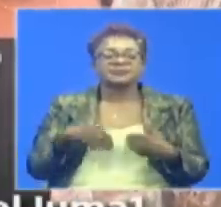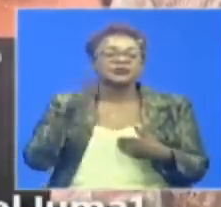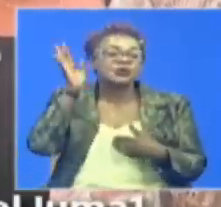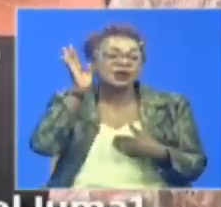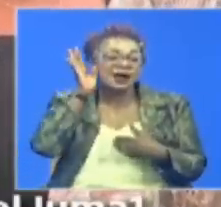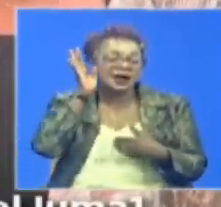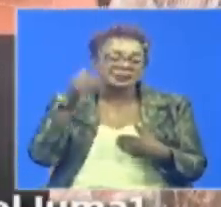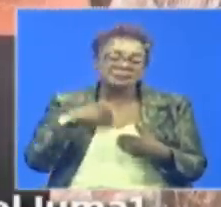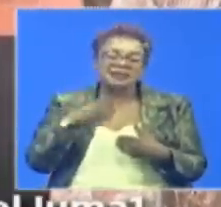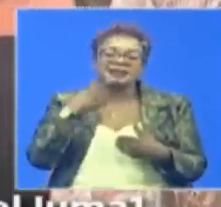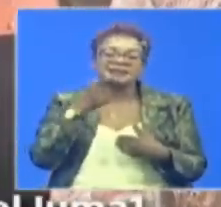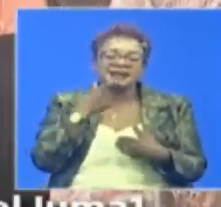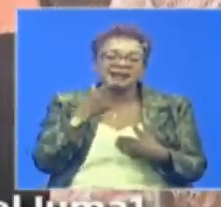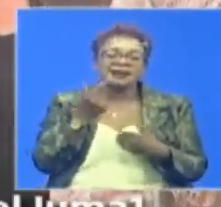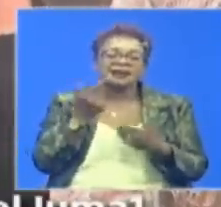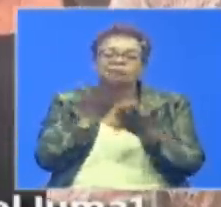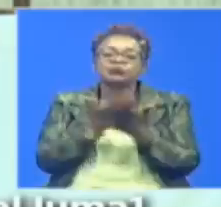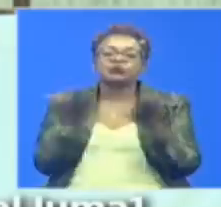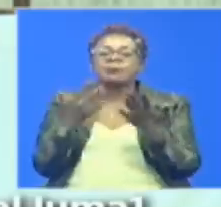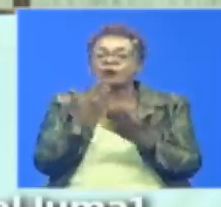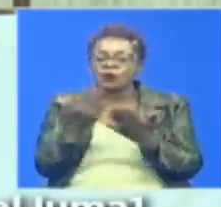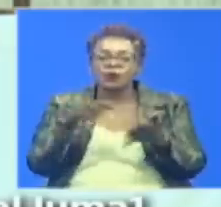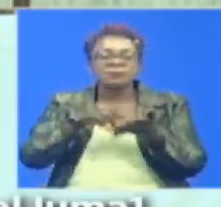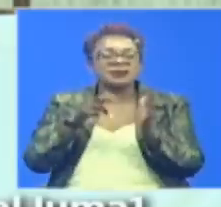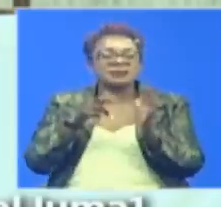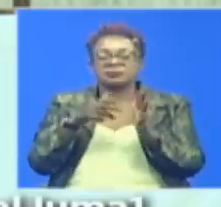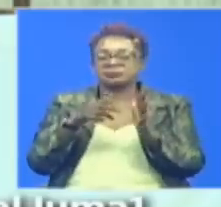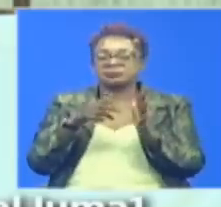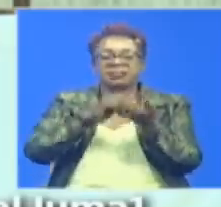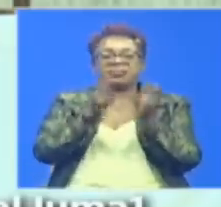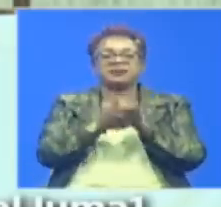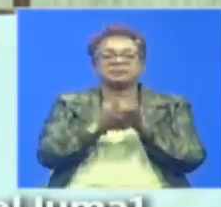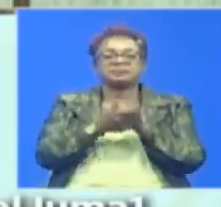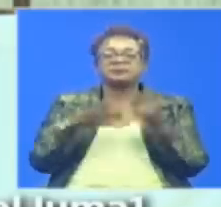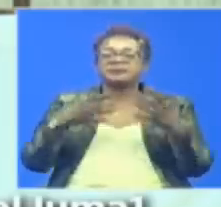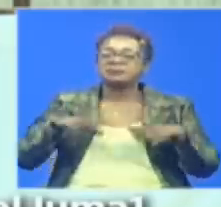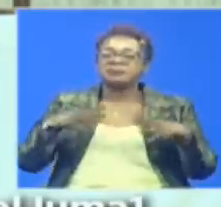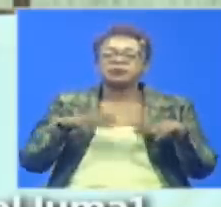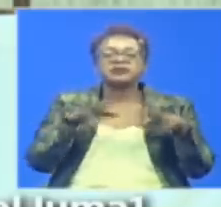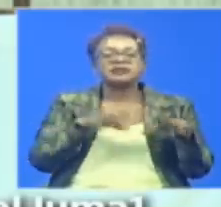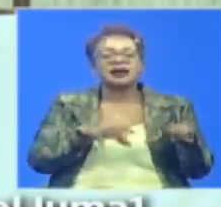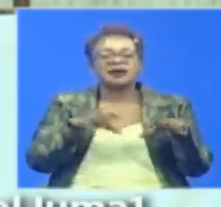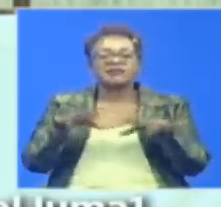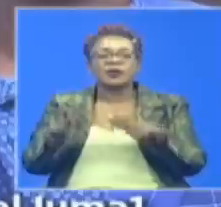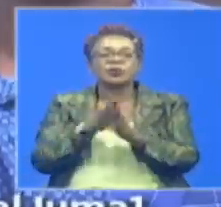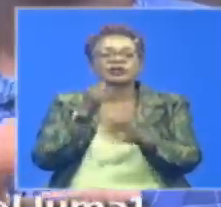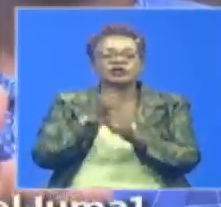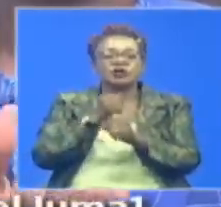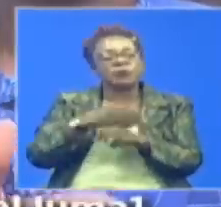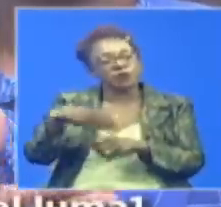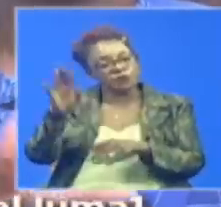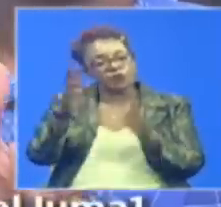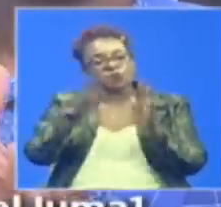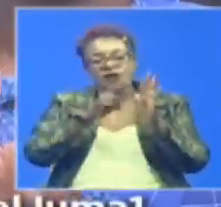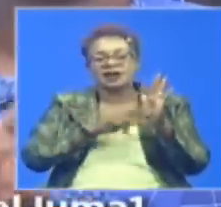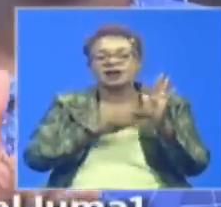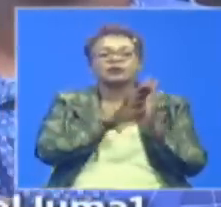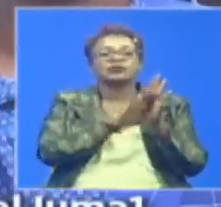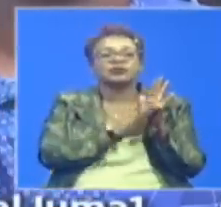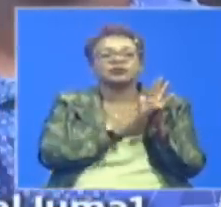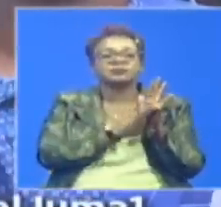wa mkono and people are misinterpreting that. Wale watu wanasumbuka na ile kazi wanafanya waende wasome katiba. Wengine ukichukua